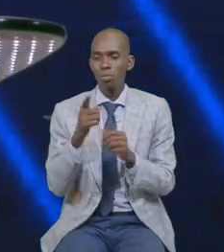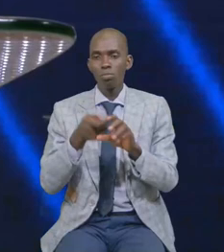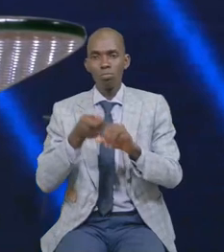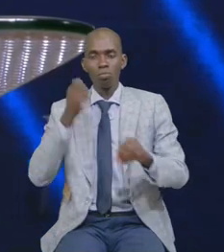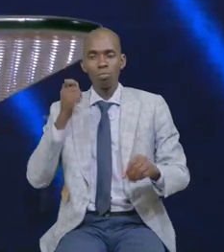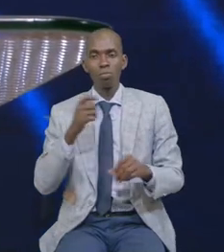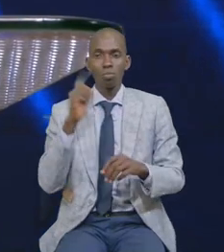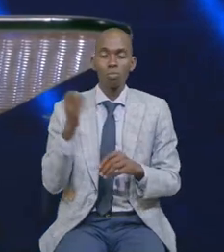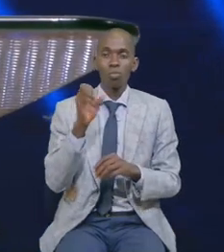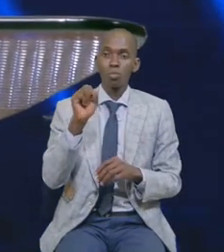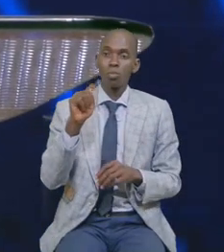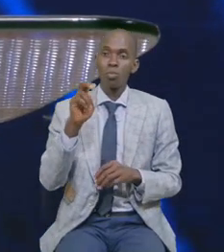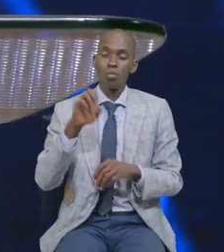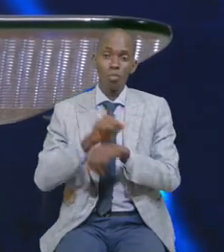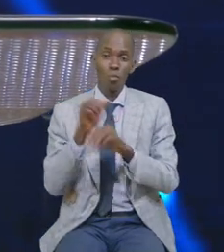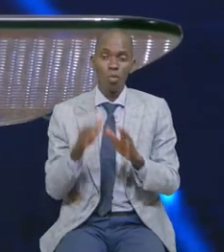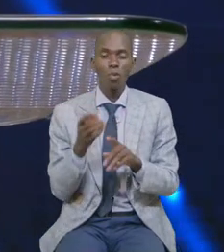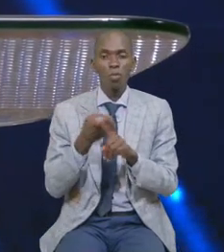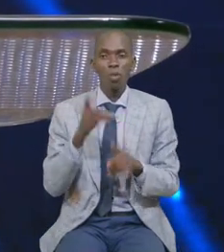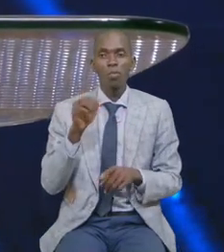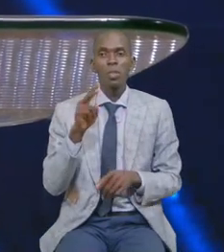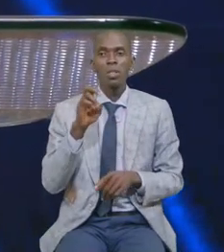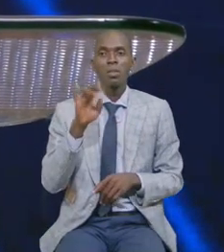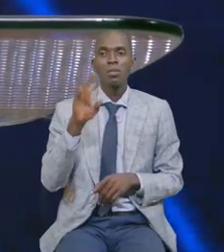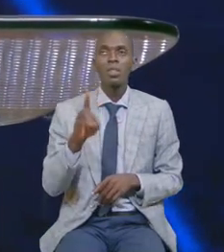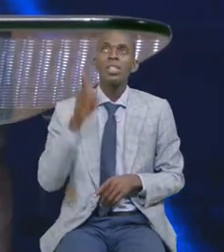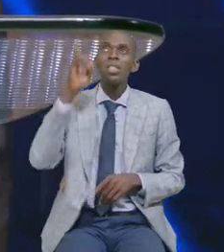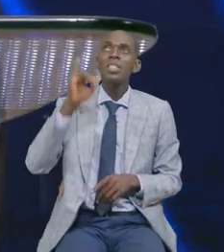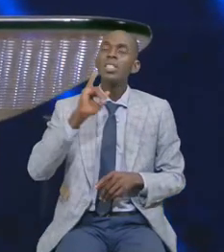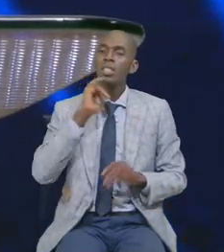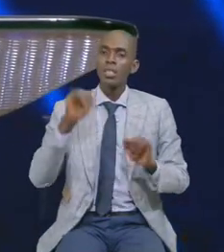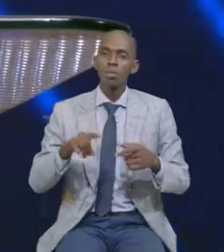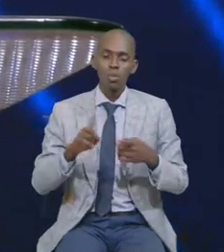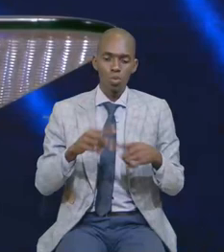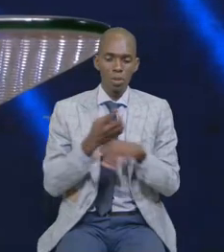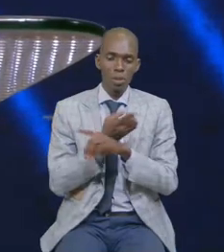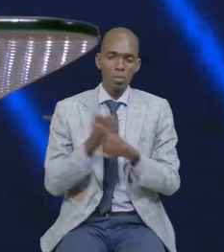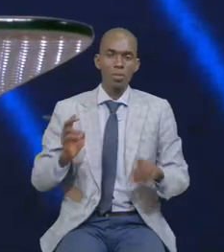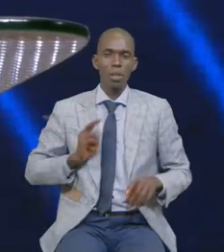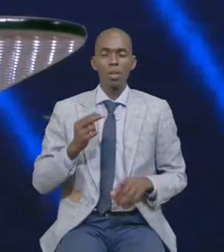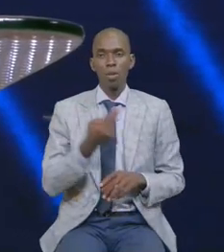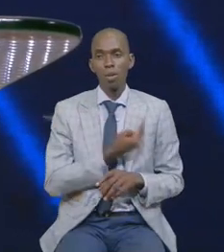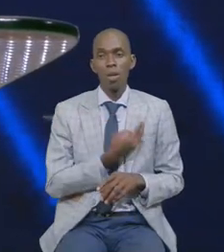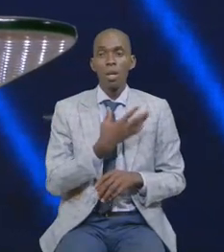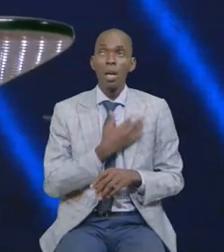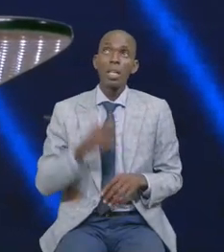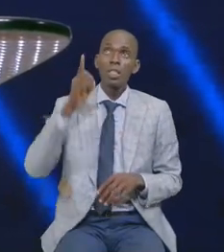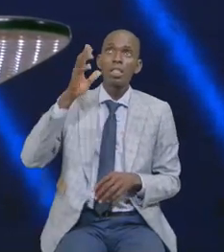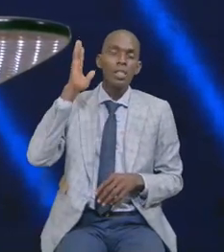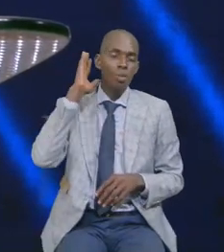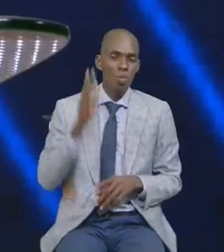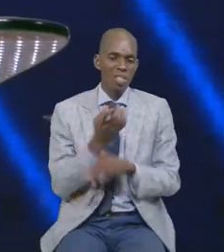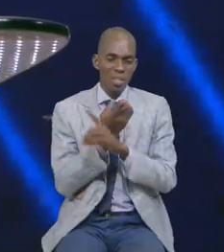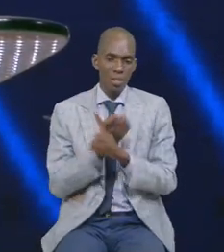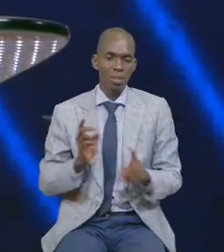Us From The Burning furry furnace and he will deliver us out